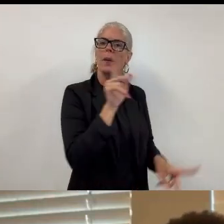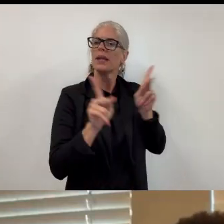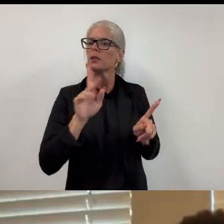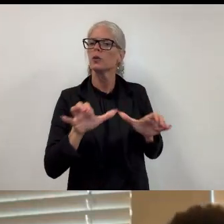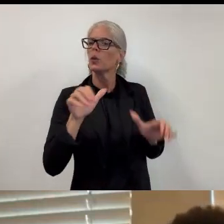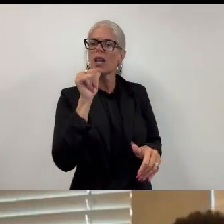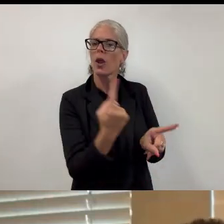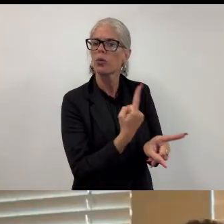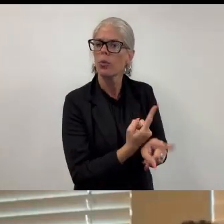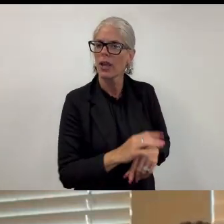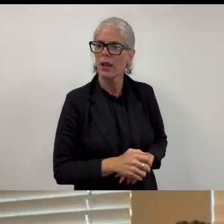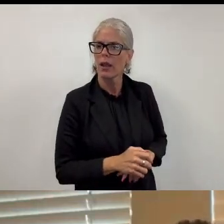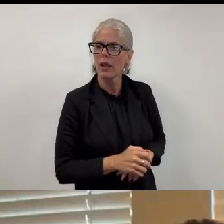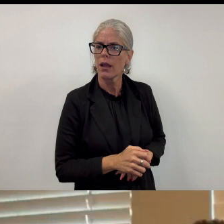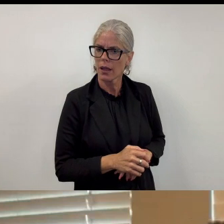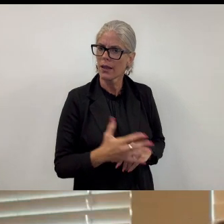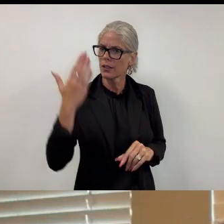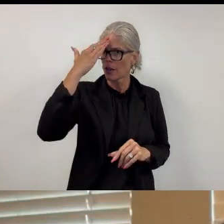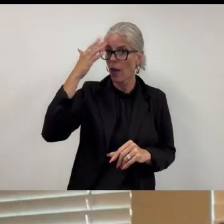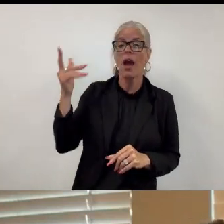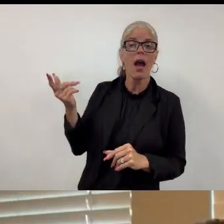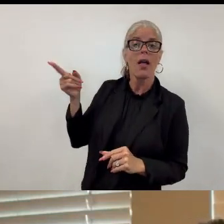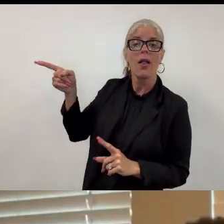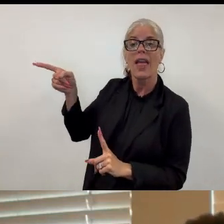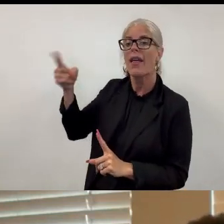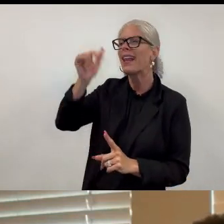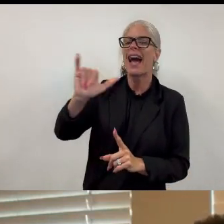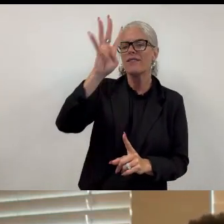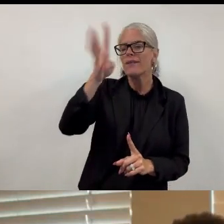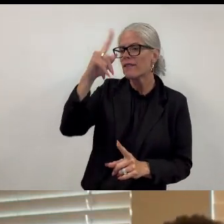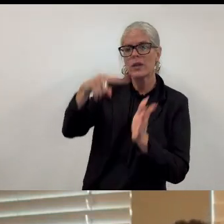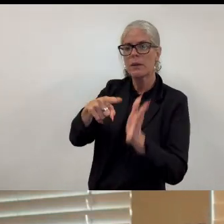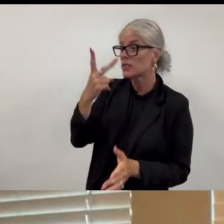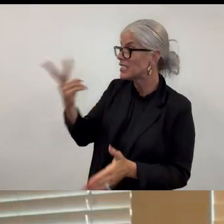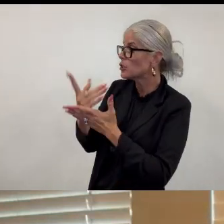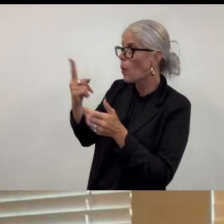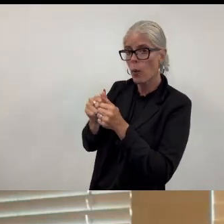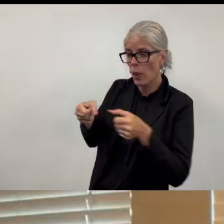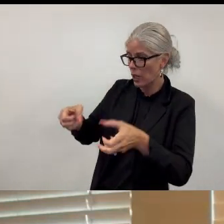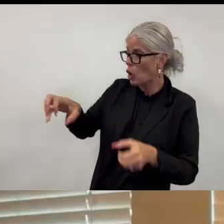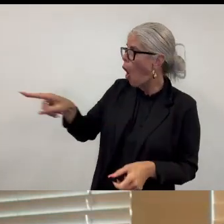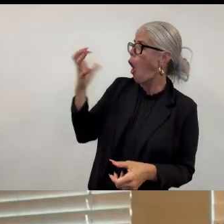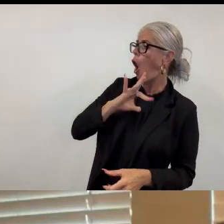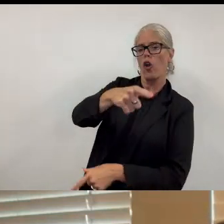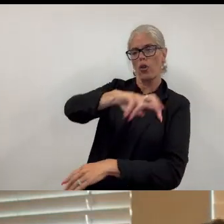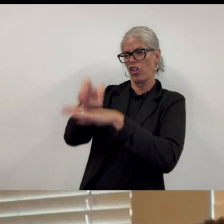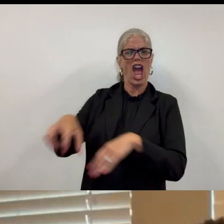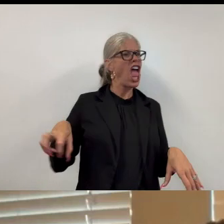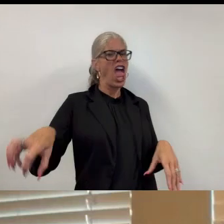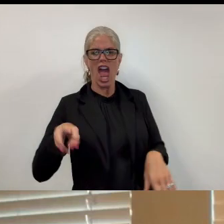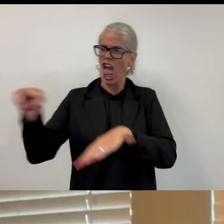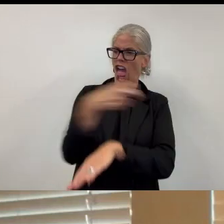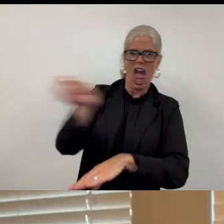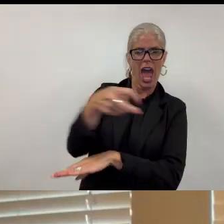would not be appropriate to, use someone's power wheelchair to drive it, into the stowage area, onto a plane, or anything